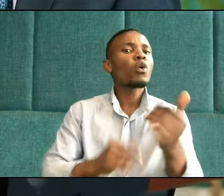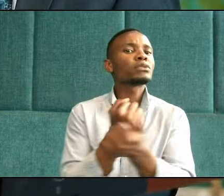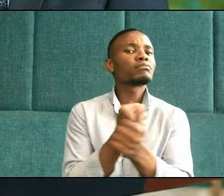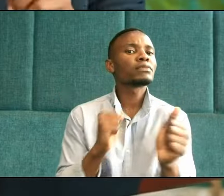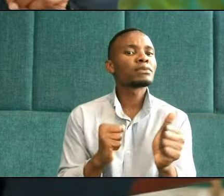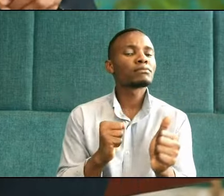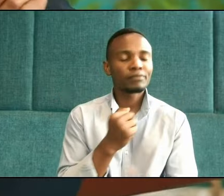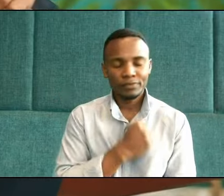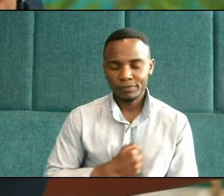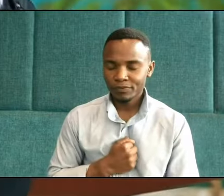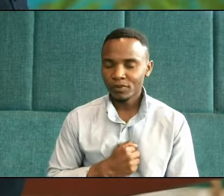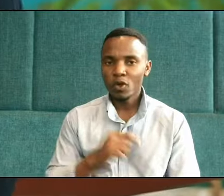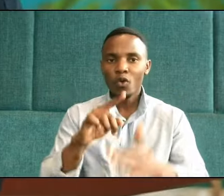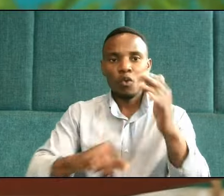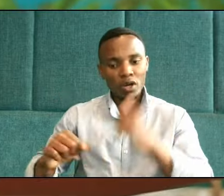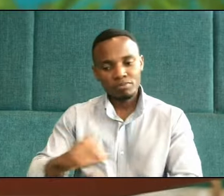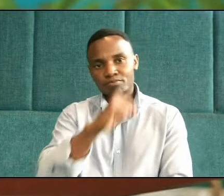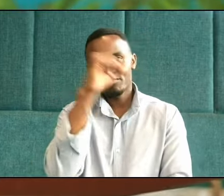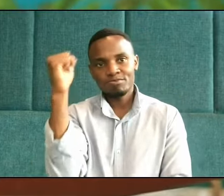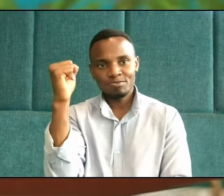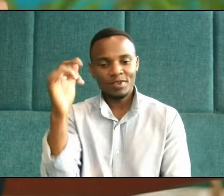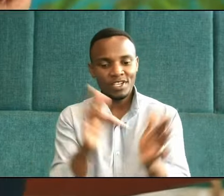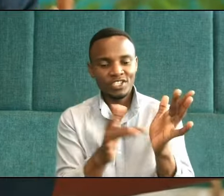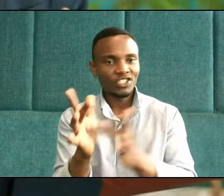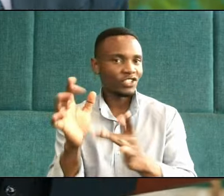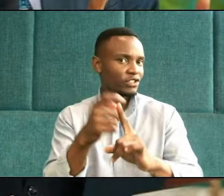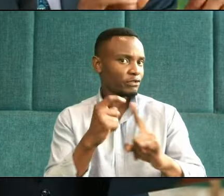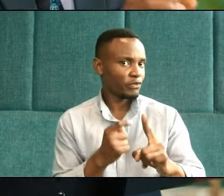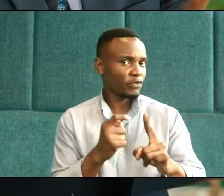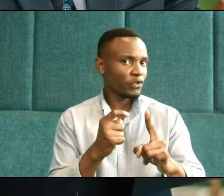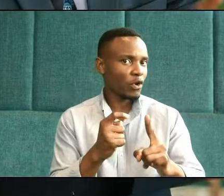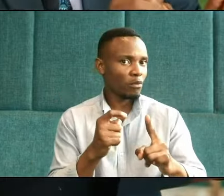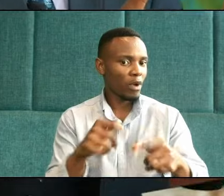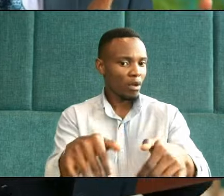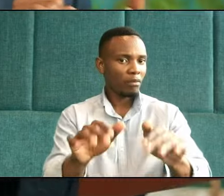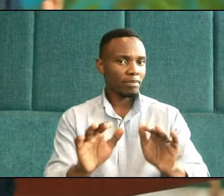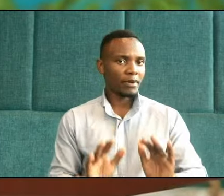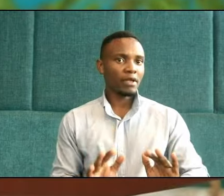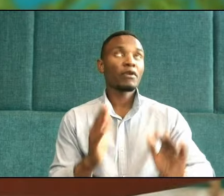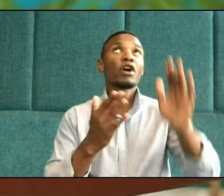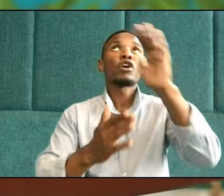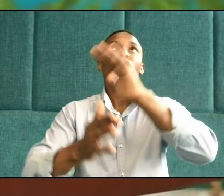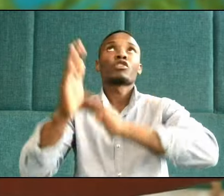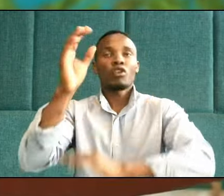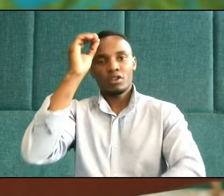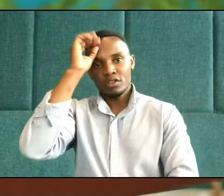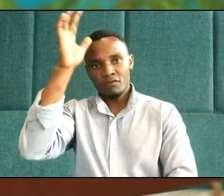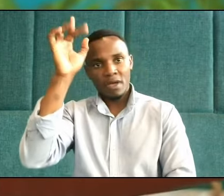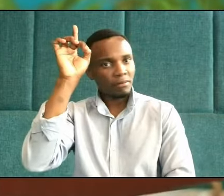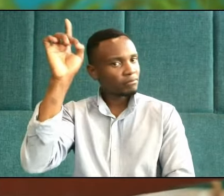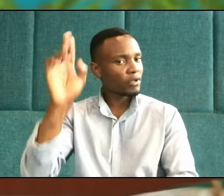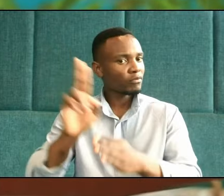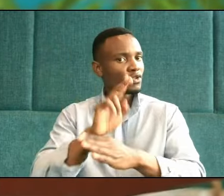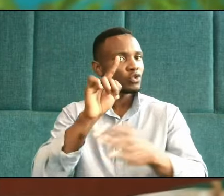grave? The Bible says God the Father used the blood of the everlasting